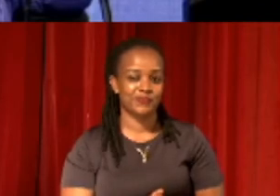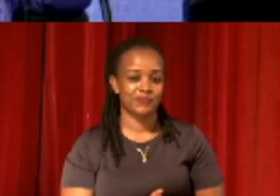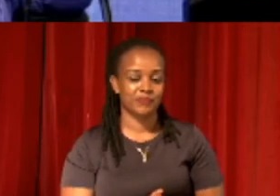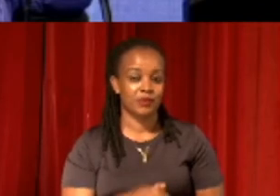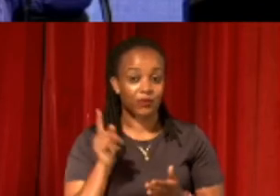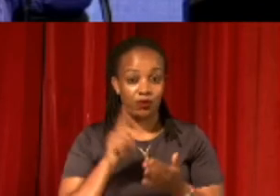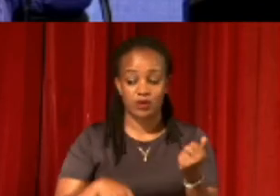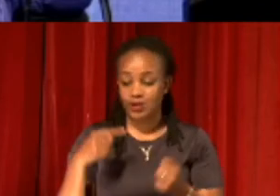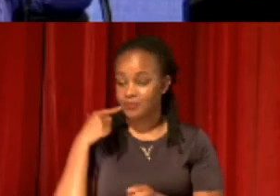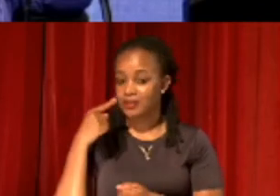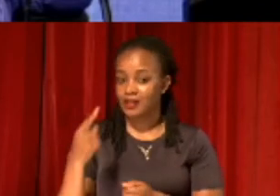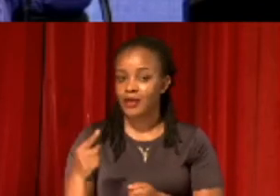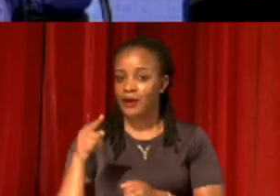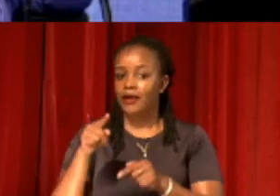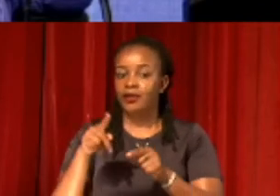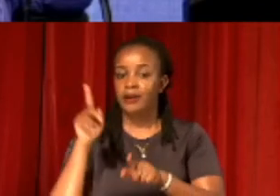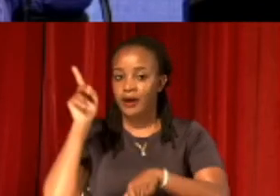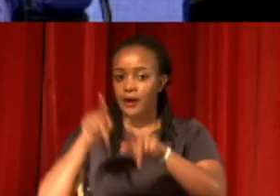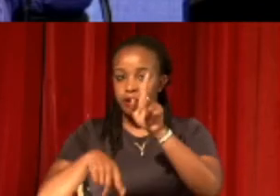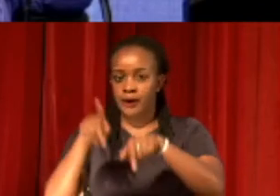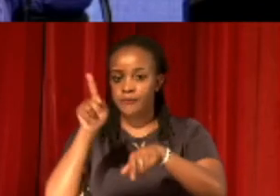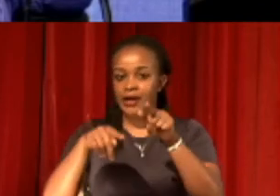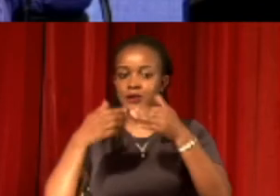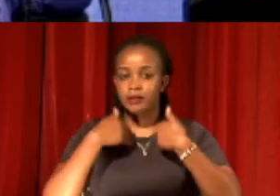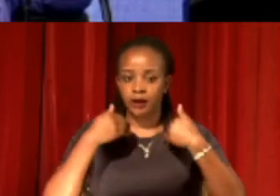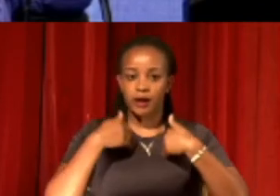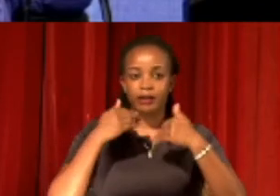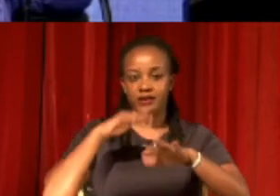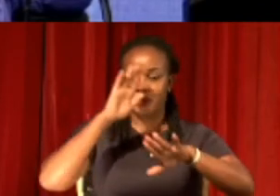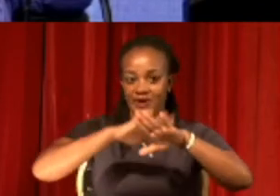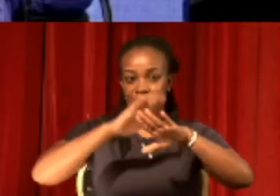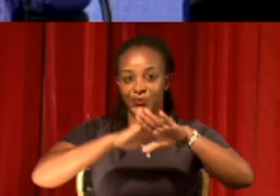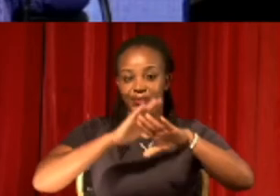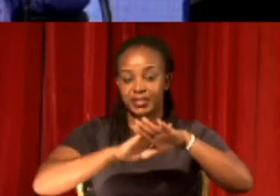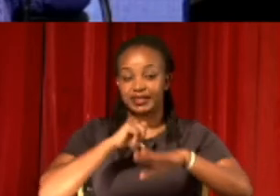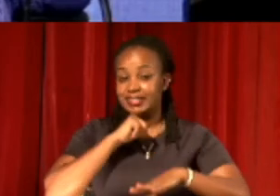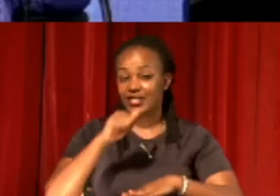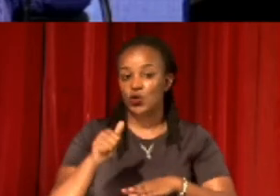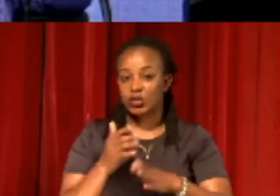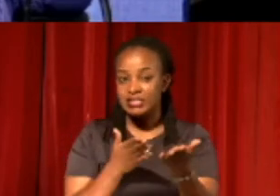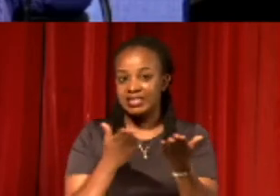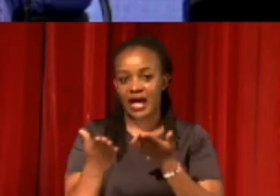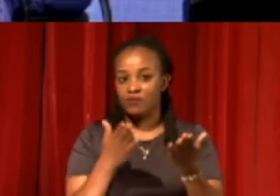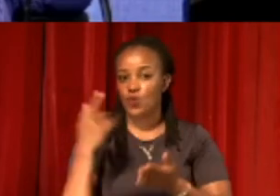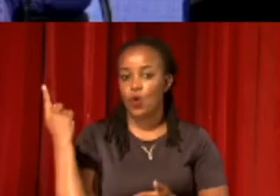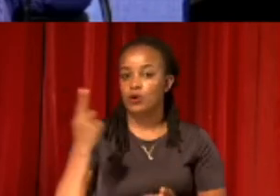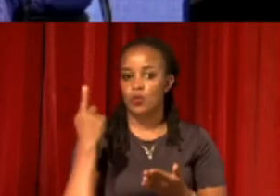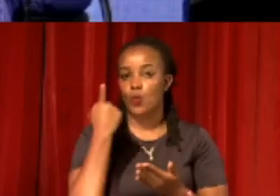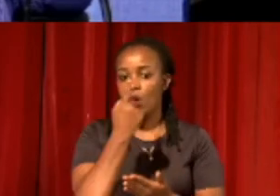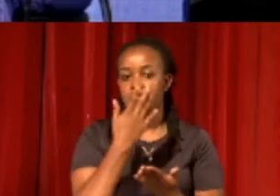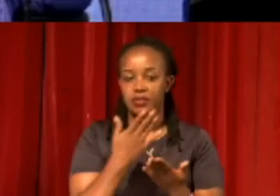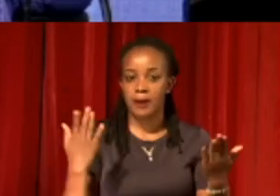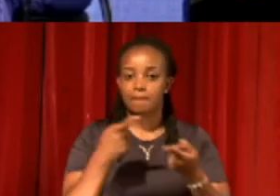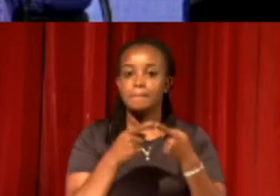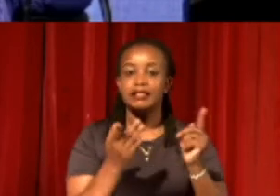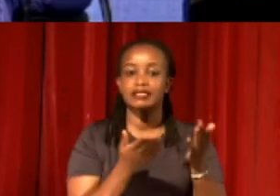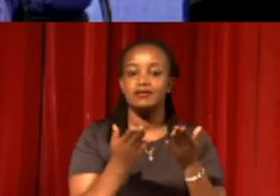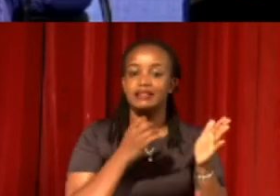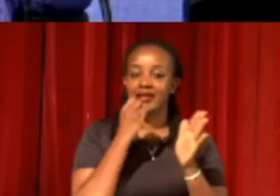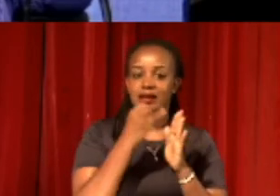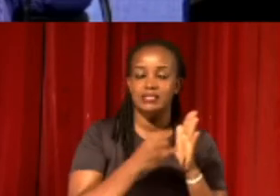I'm saying is that, you know, the diversity of it, that it doesn't only serve one purpose, but it actually serves the industry. True.